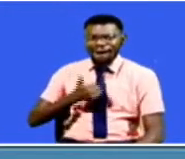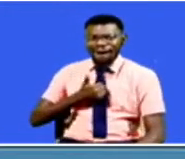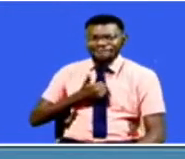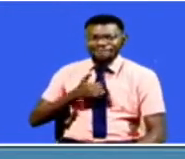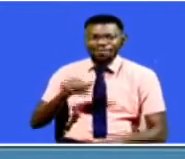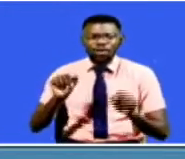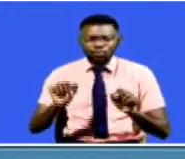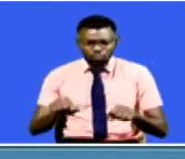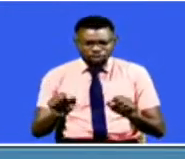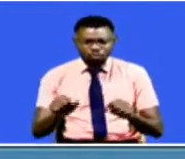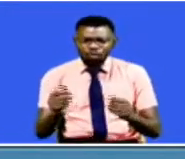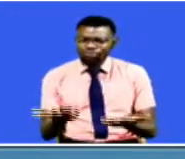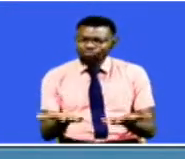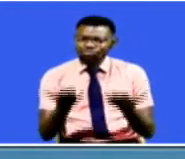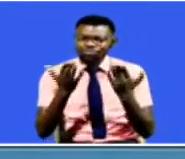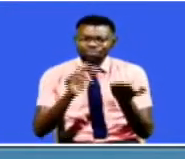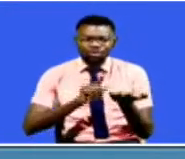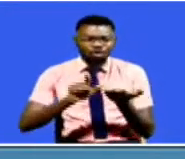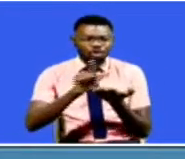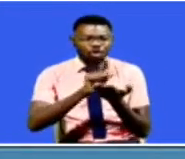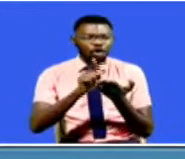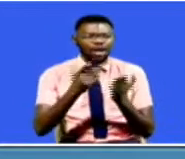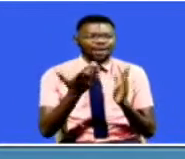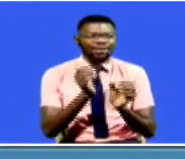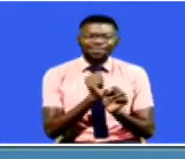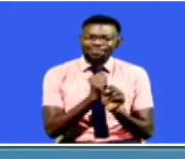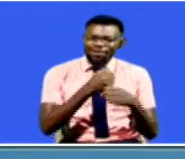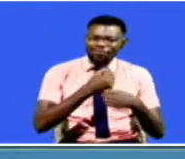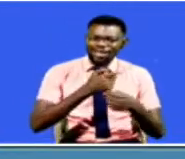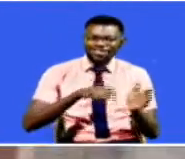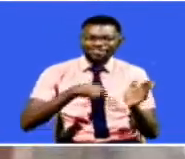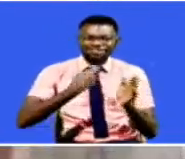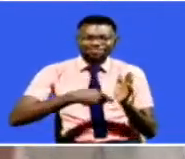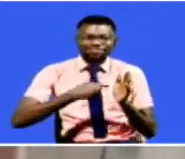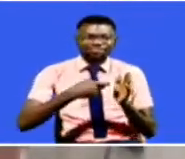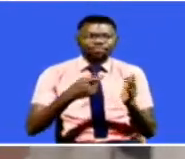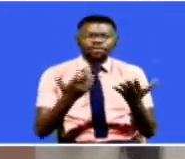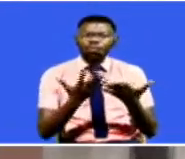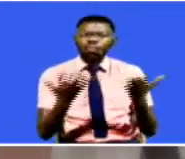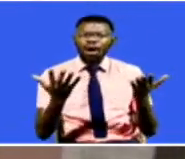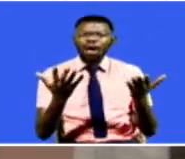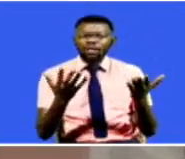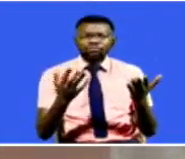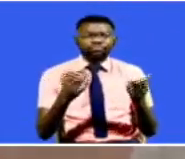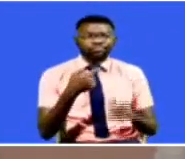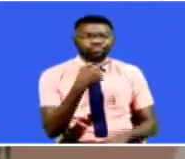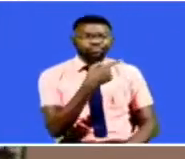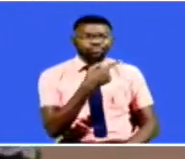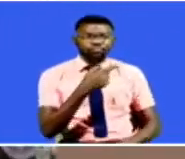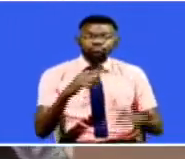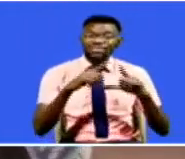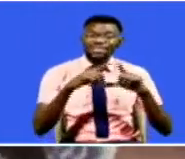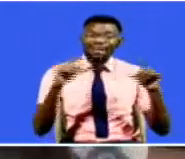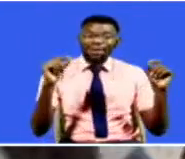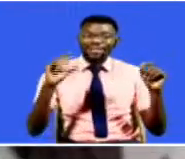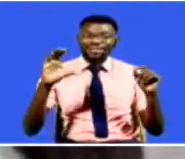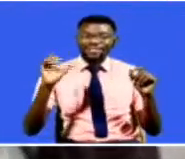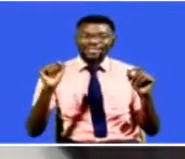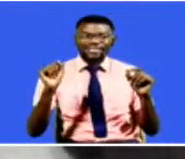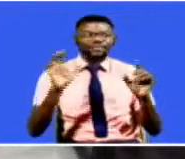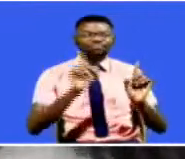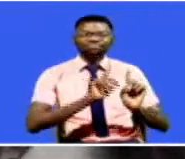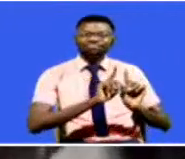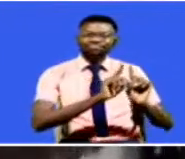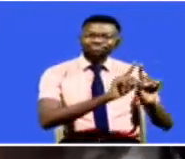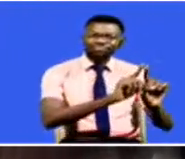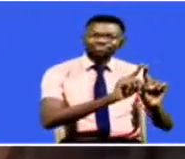ways of bolstering the local manufacturing industry. Speaking at the Honda manufacturing plant in Japan, C.S. Miano, who was accompanied